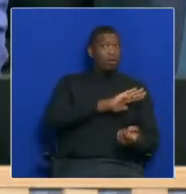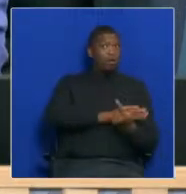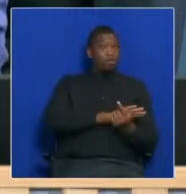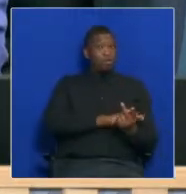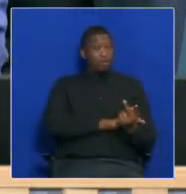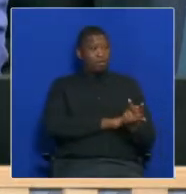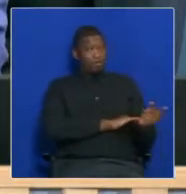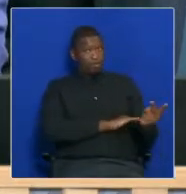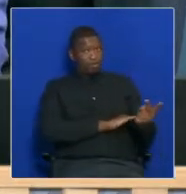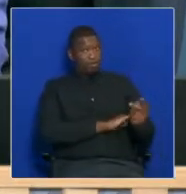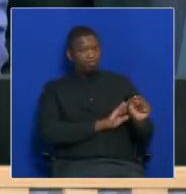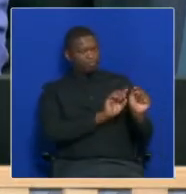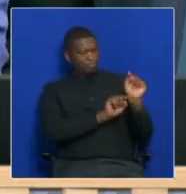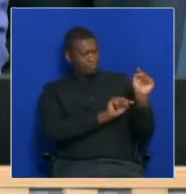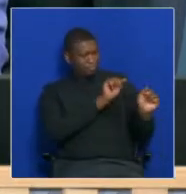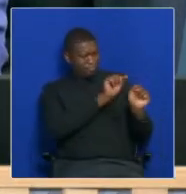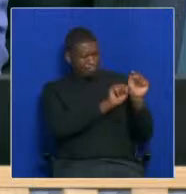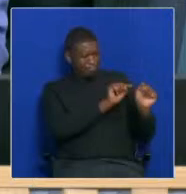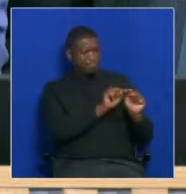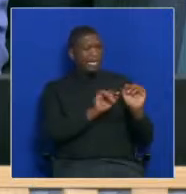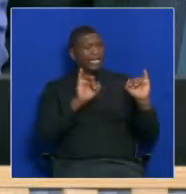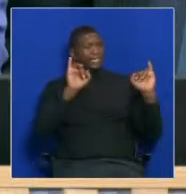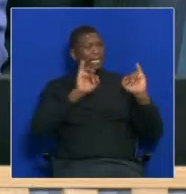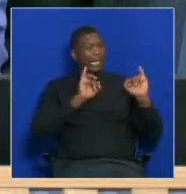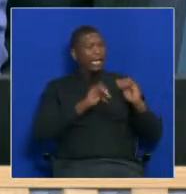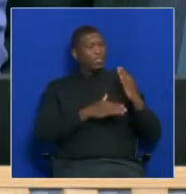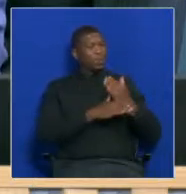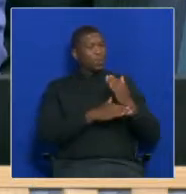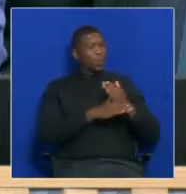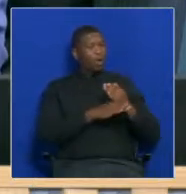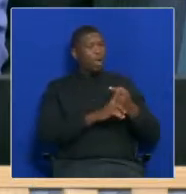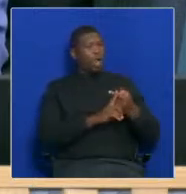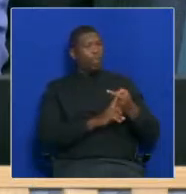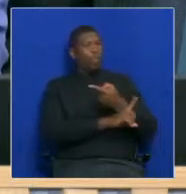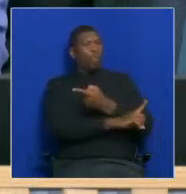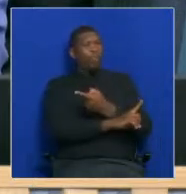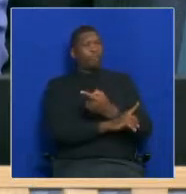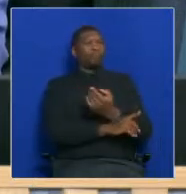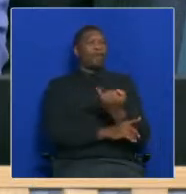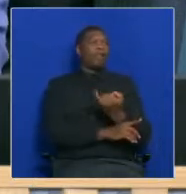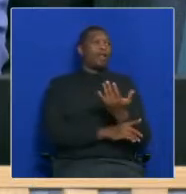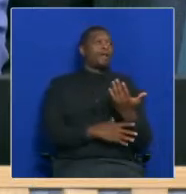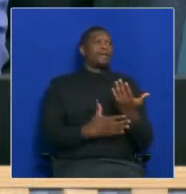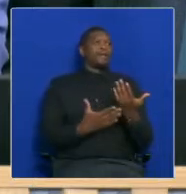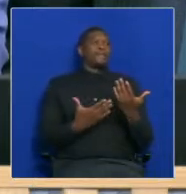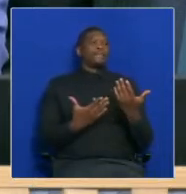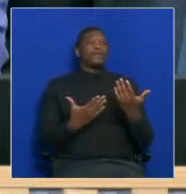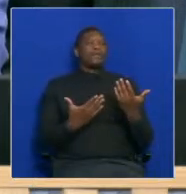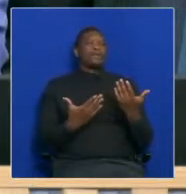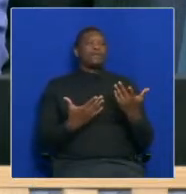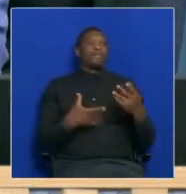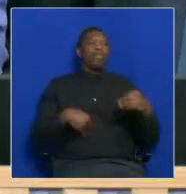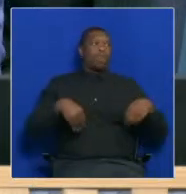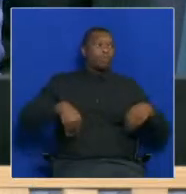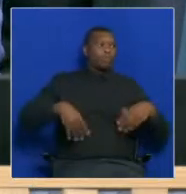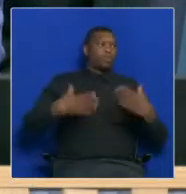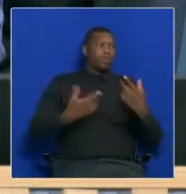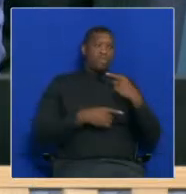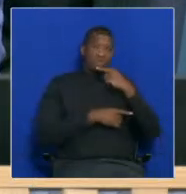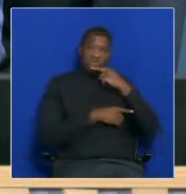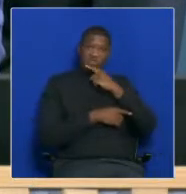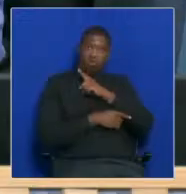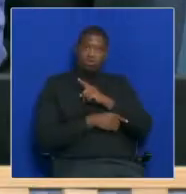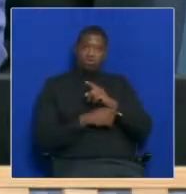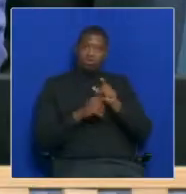it is serious misconduct that may well amount to fraud. The commission has not made findings one way or the other